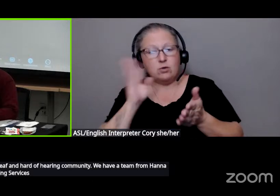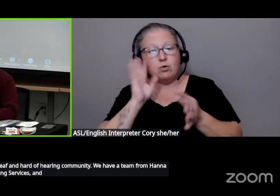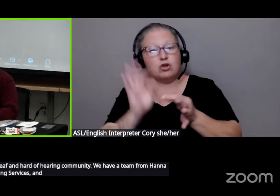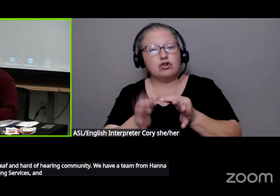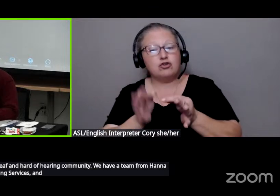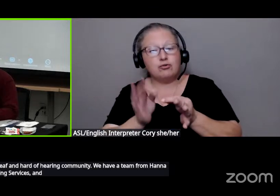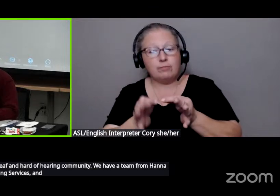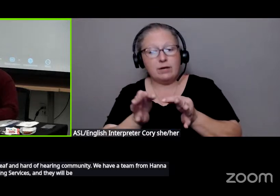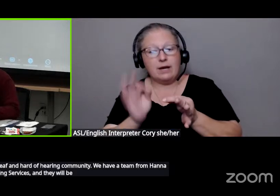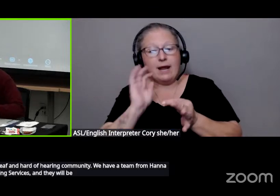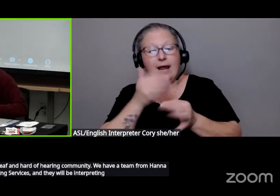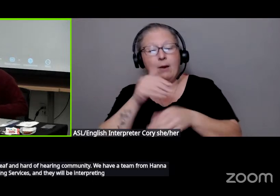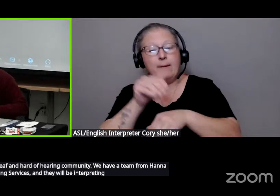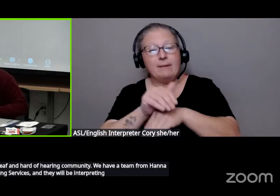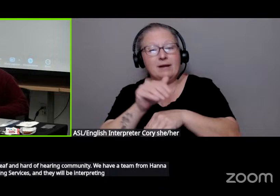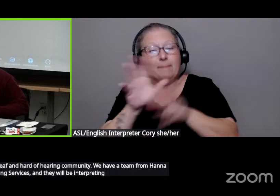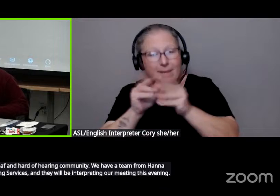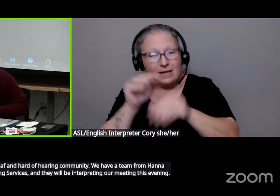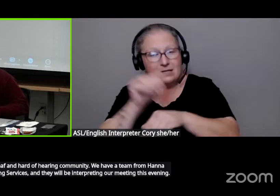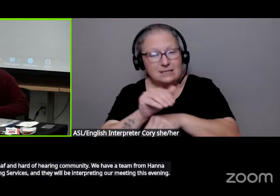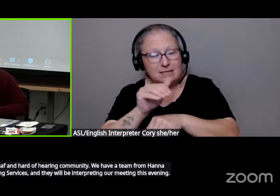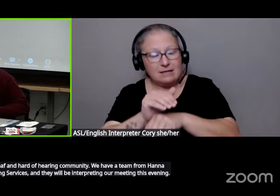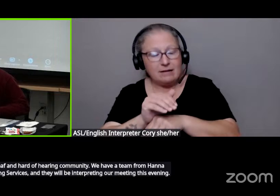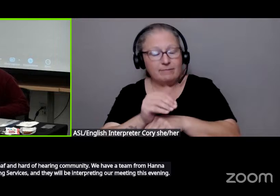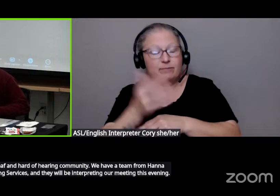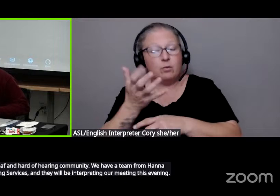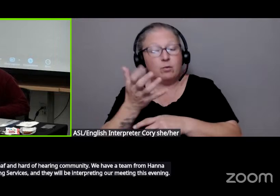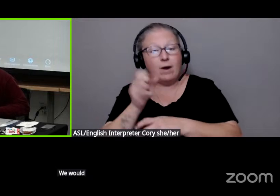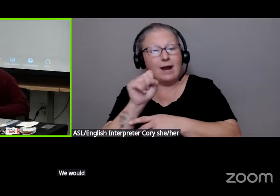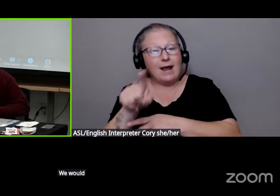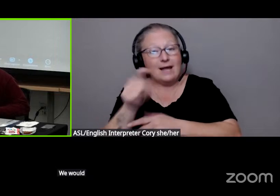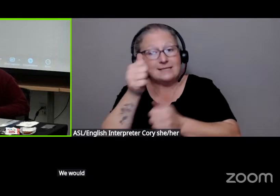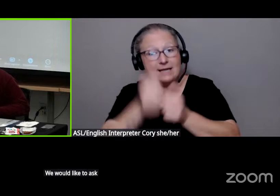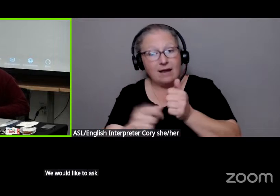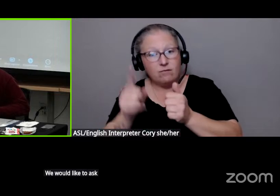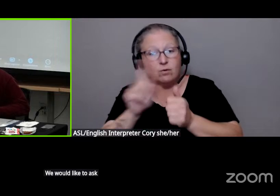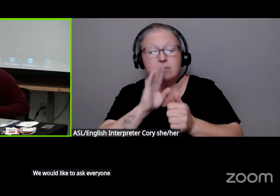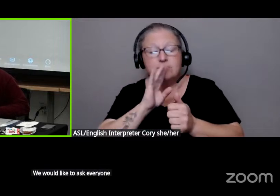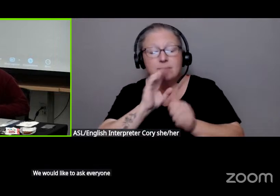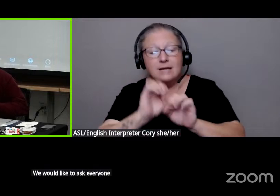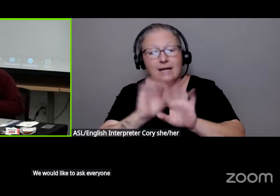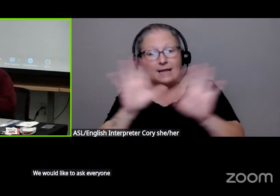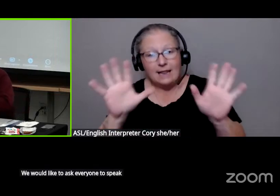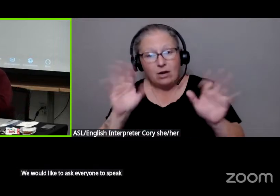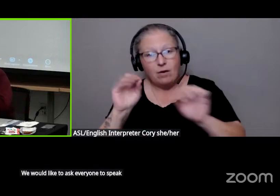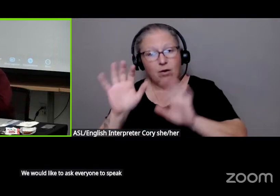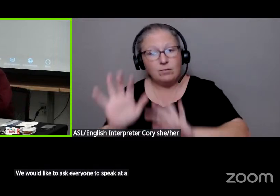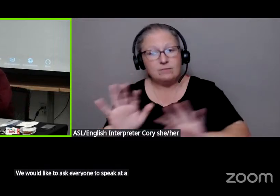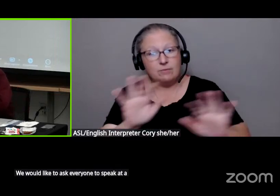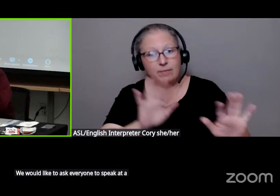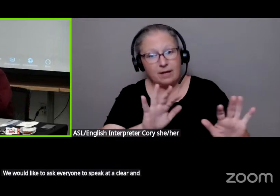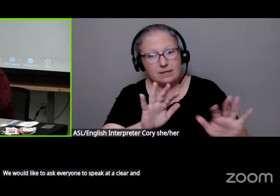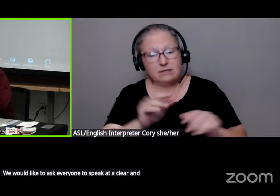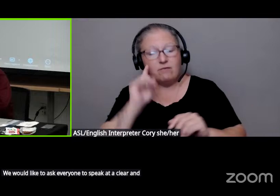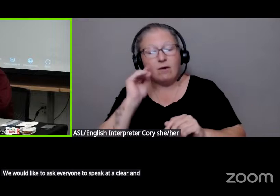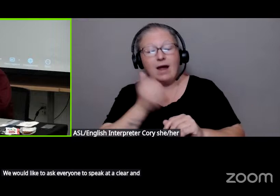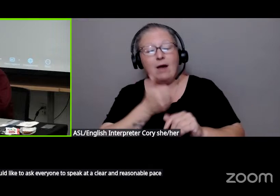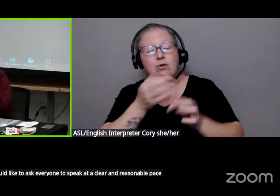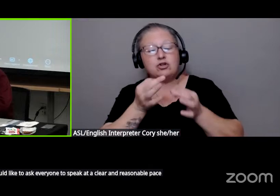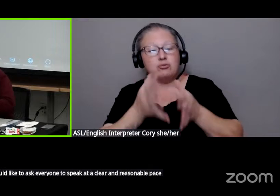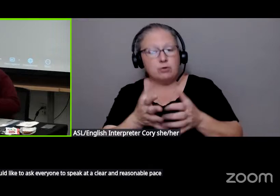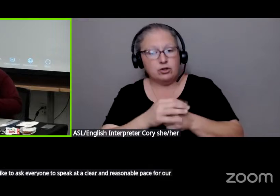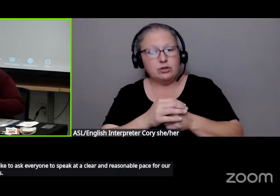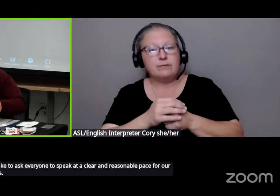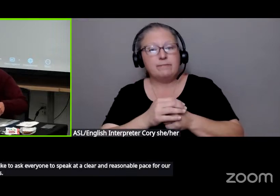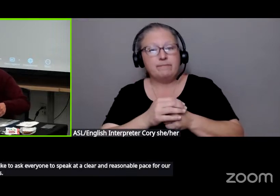interpreting our meeting this evening. We would like to ask everyone to speak at a clear and reasonable pace for our